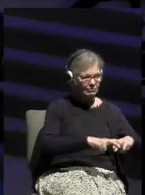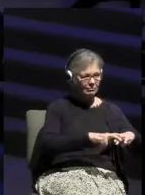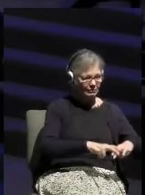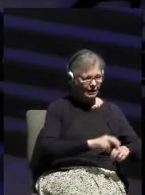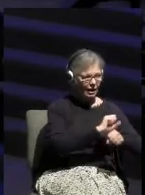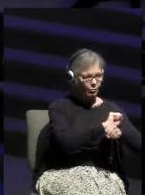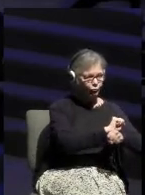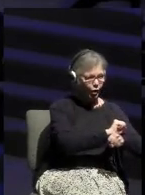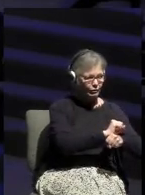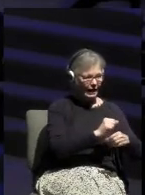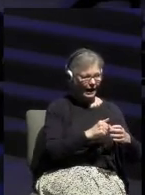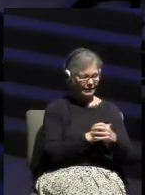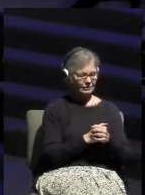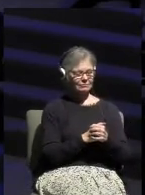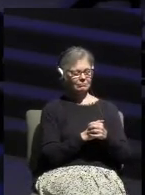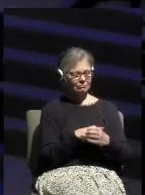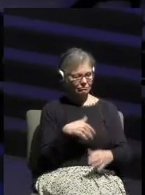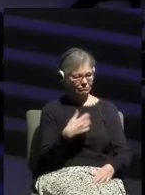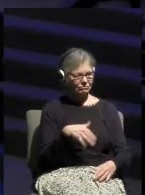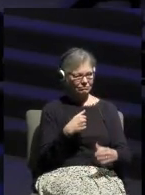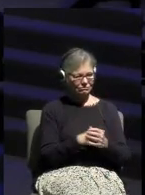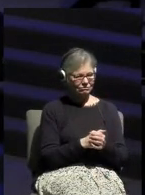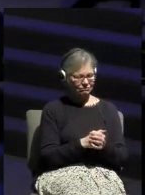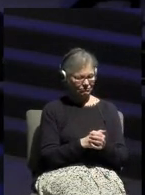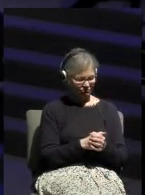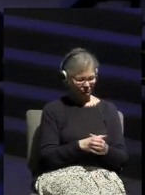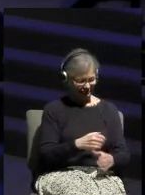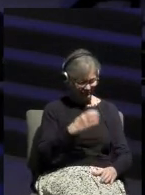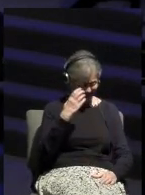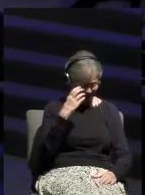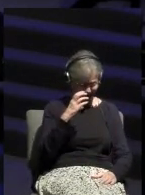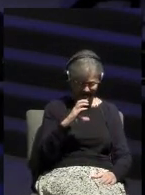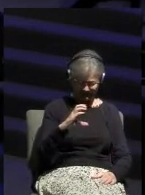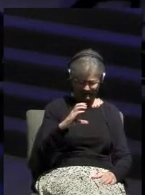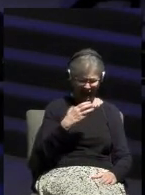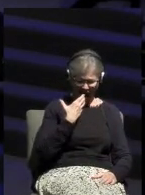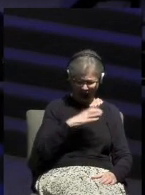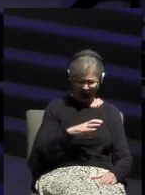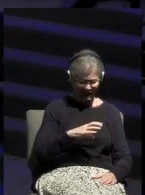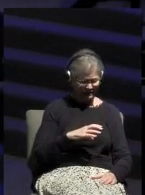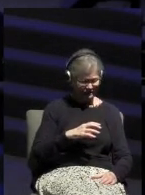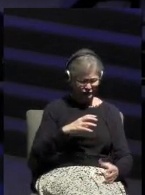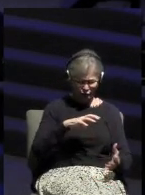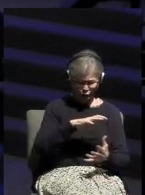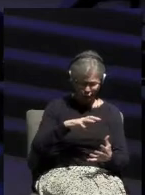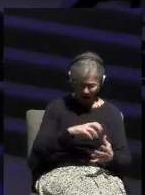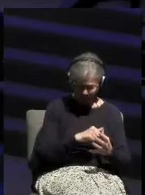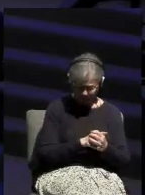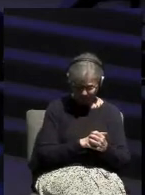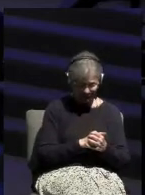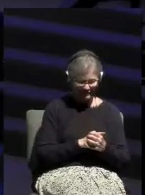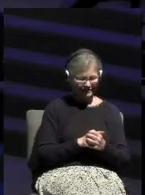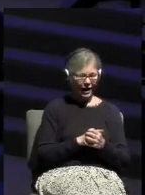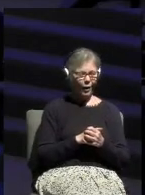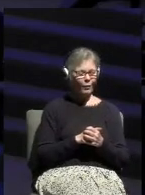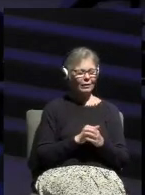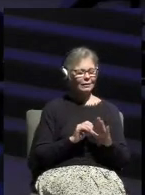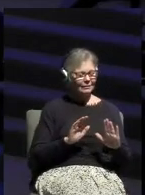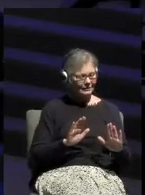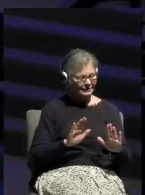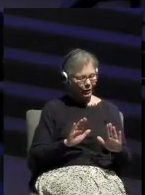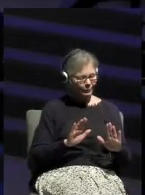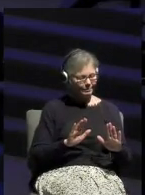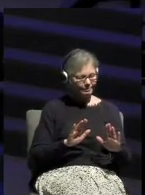I'm thinking they're already scrambled on the inside. It's such a deal. And